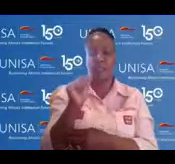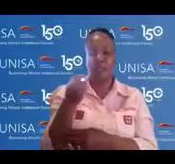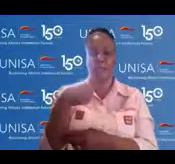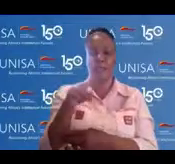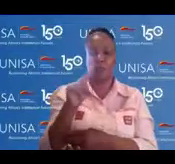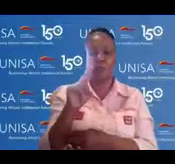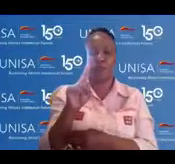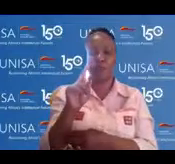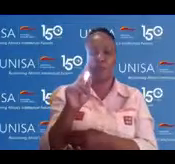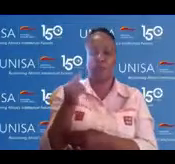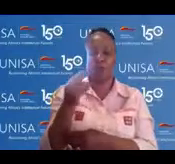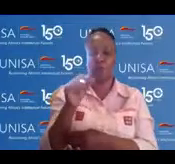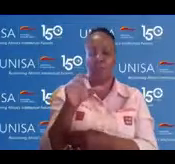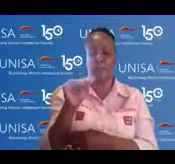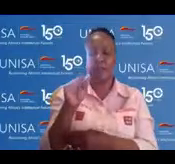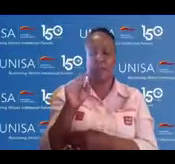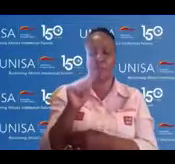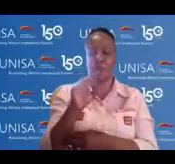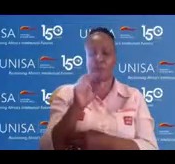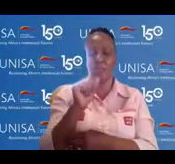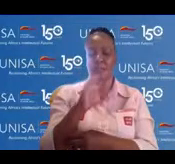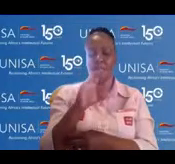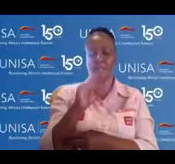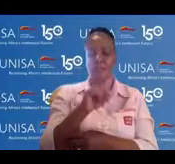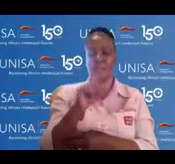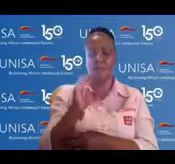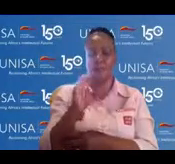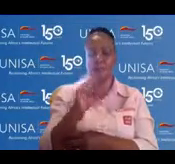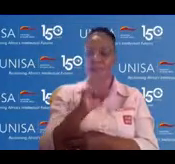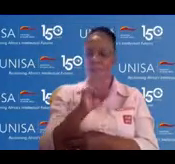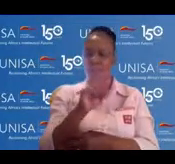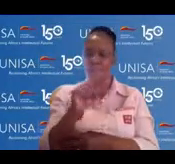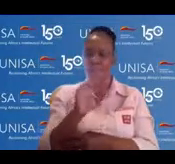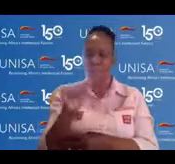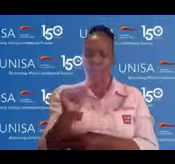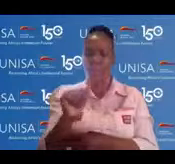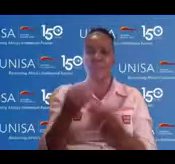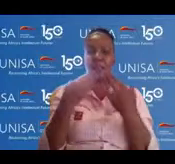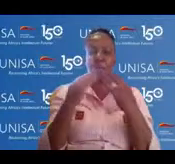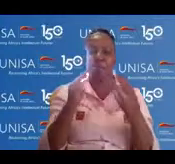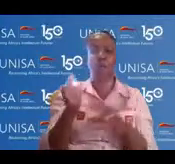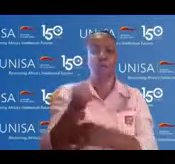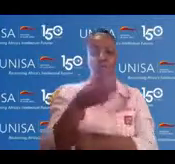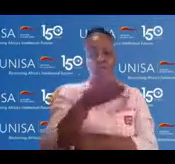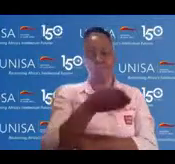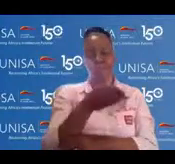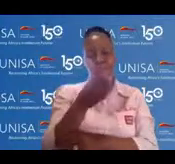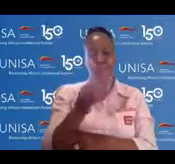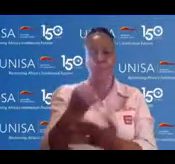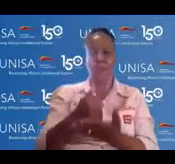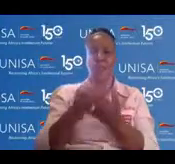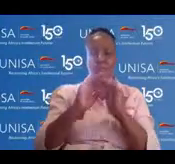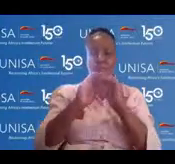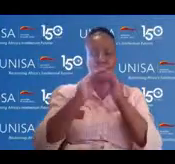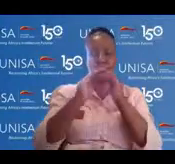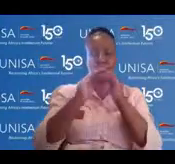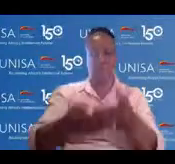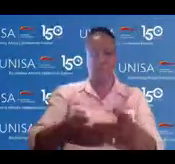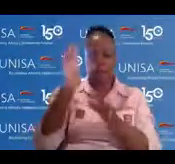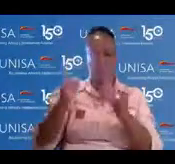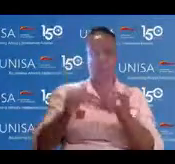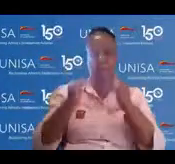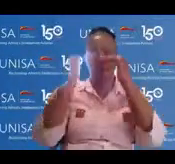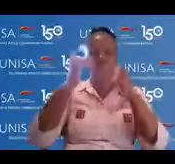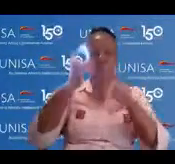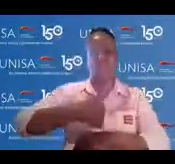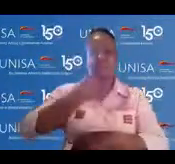unisa@thehotline.co.za. I just want to thank all of you for being here today and helping to protect our academic integrity. You are an